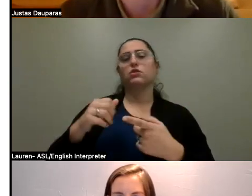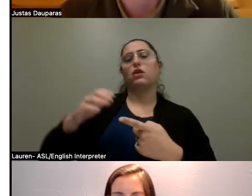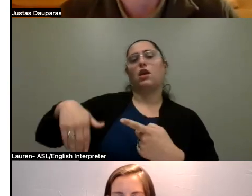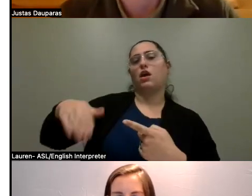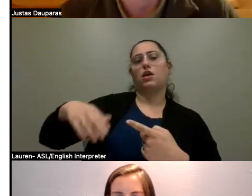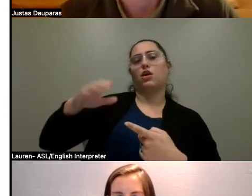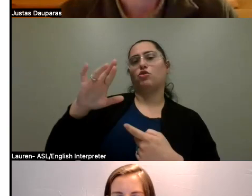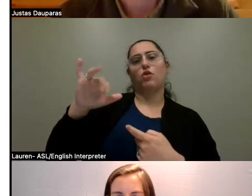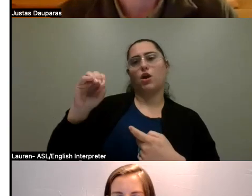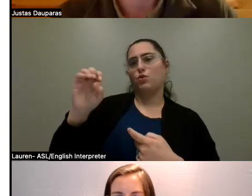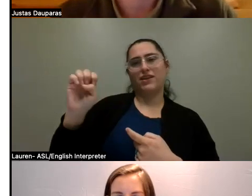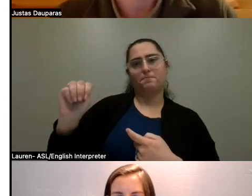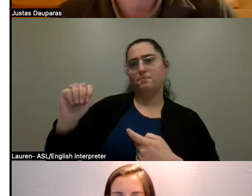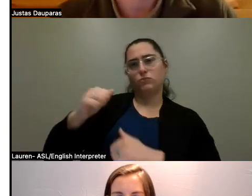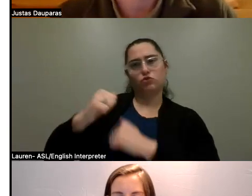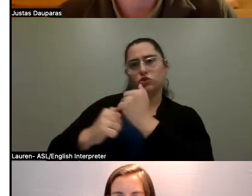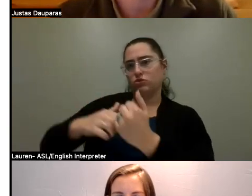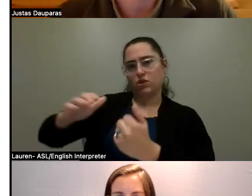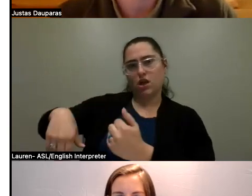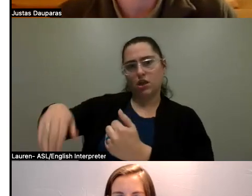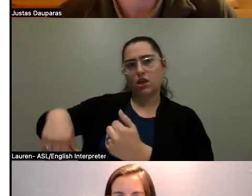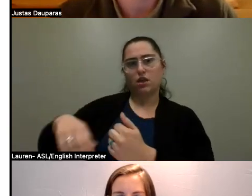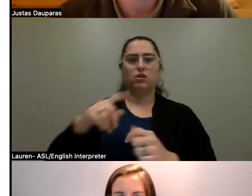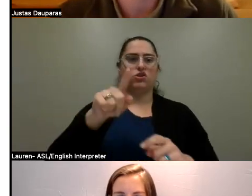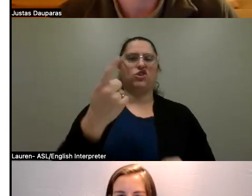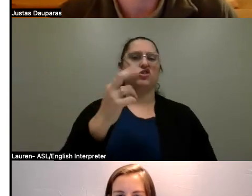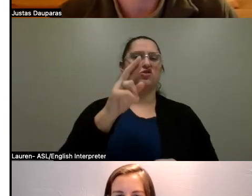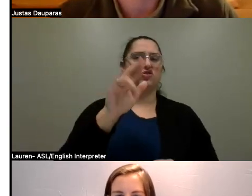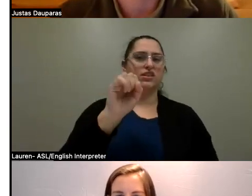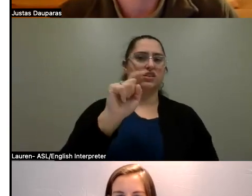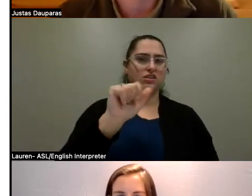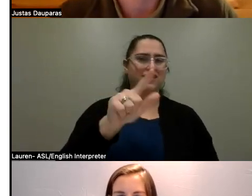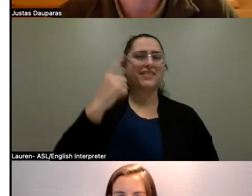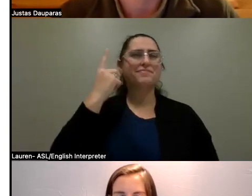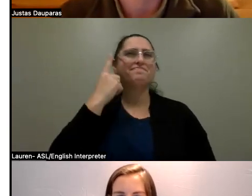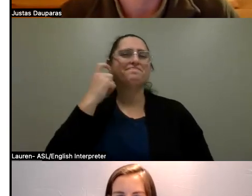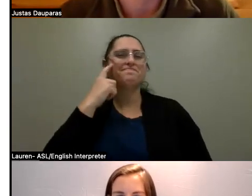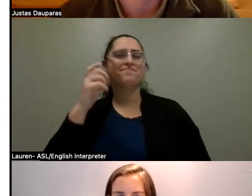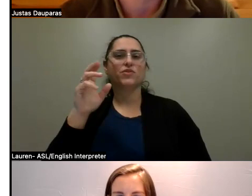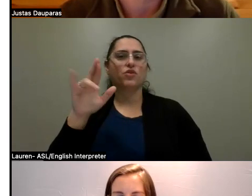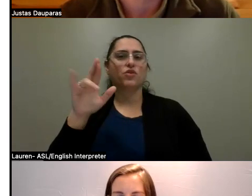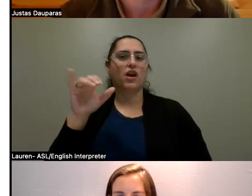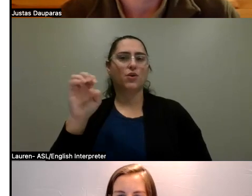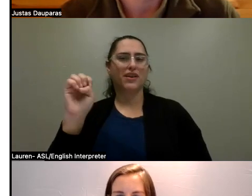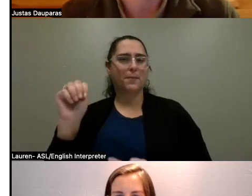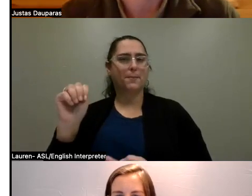cryo-EM structures. It might be interesting to try. My feeling is that they might be slightly too low resolution.